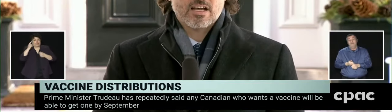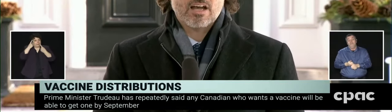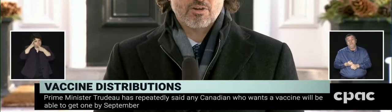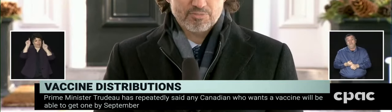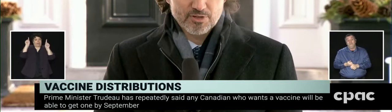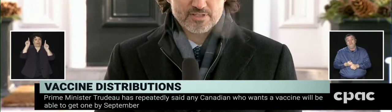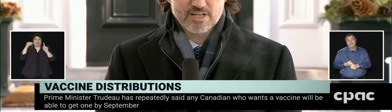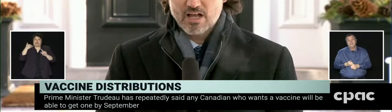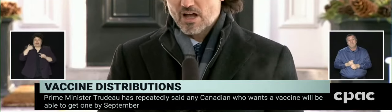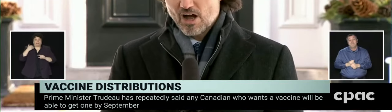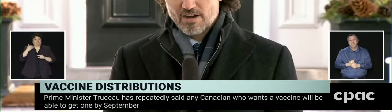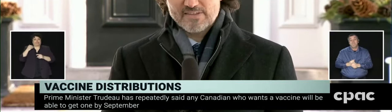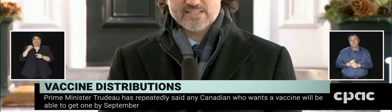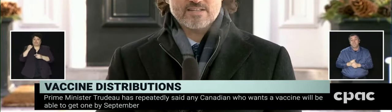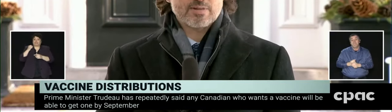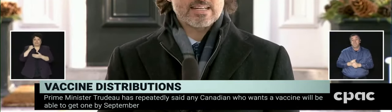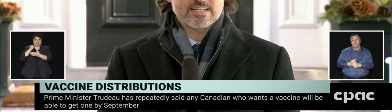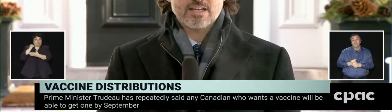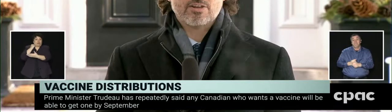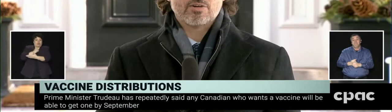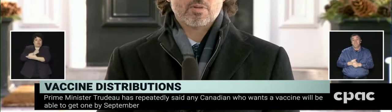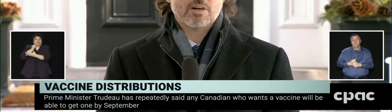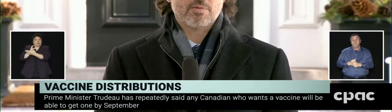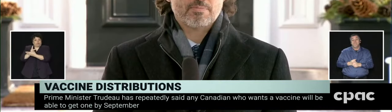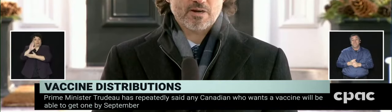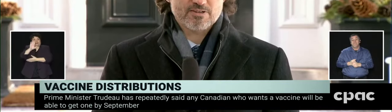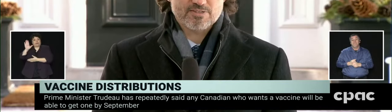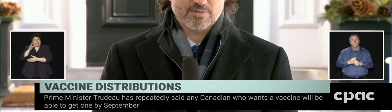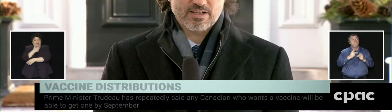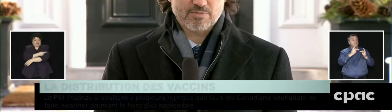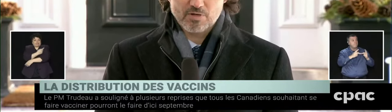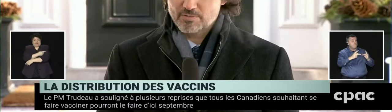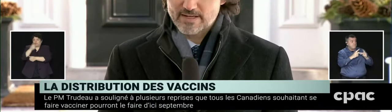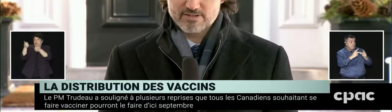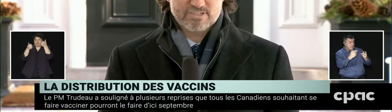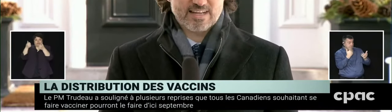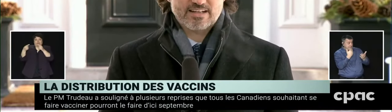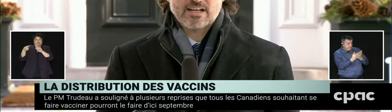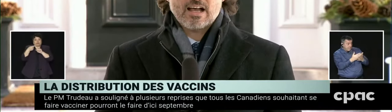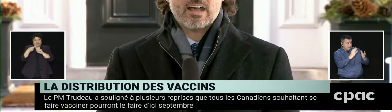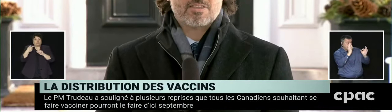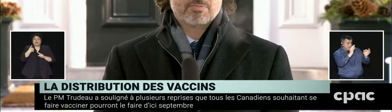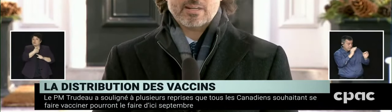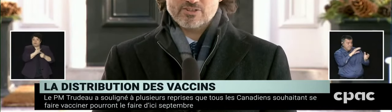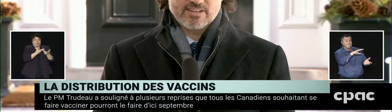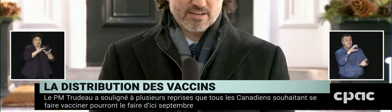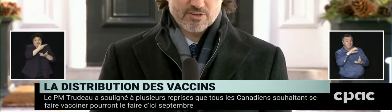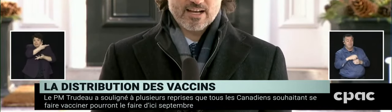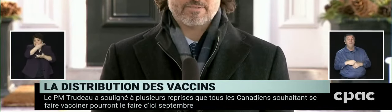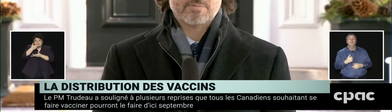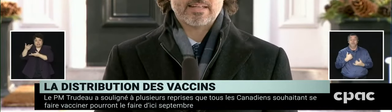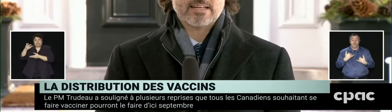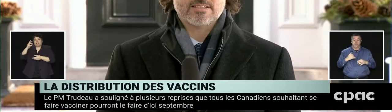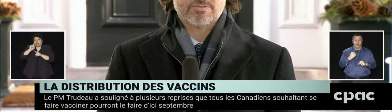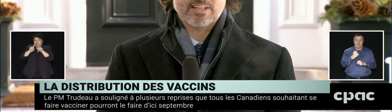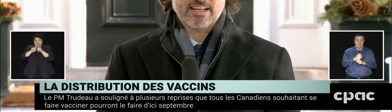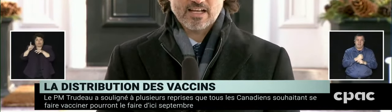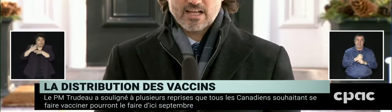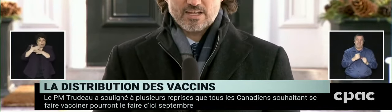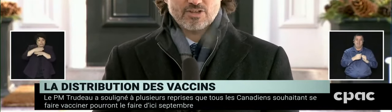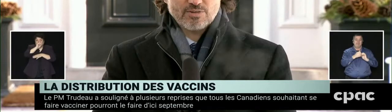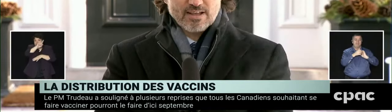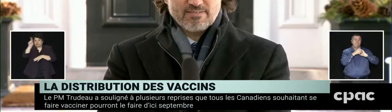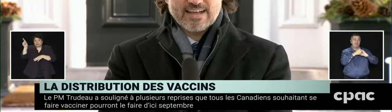vaccines first. Obviously, we continue to work with partners around the world. We understand the pressure that every government is